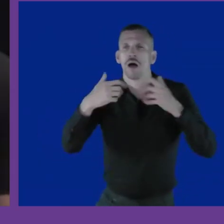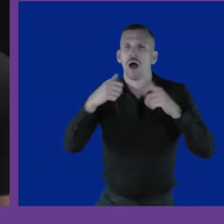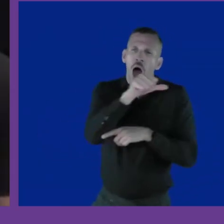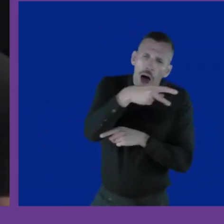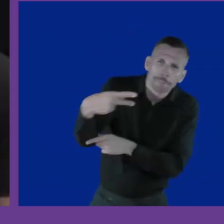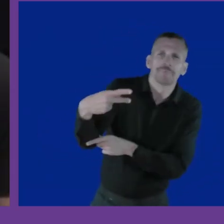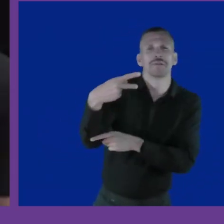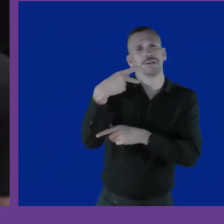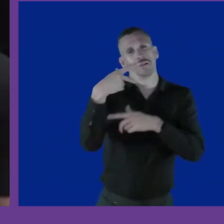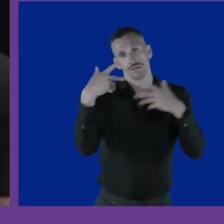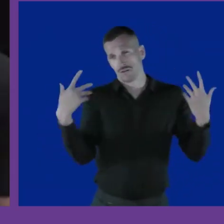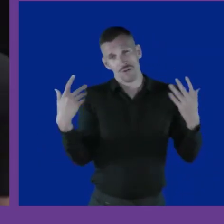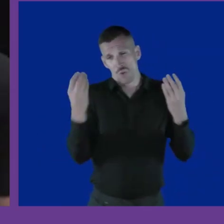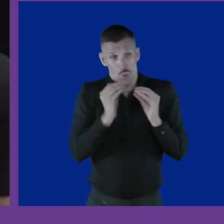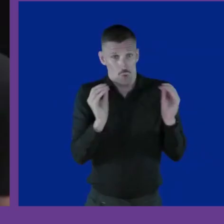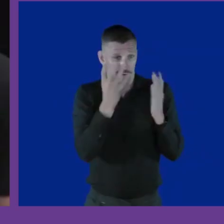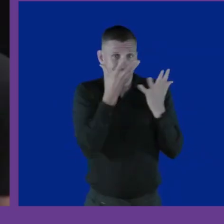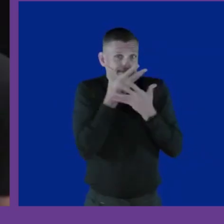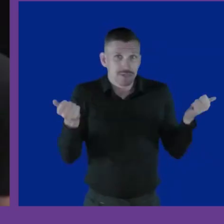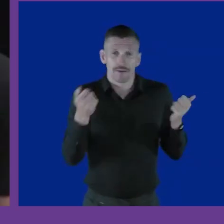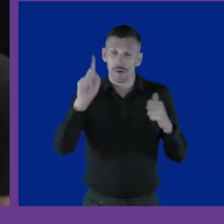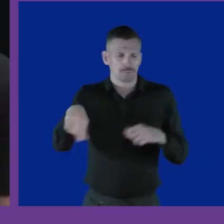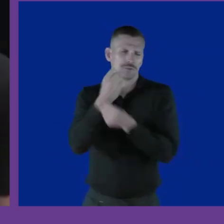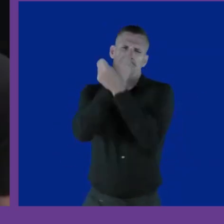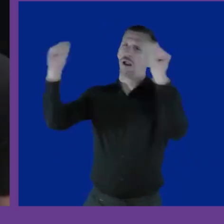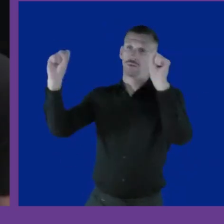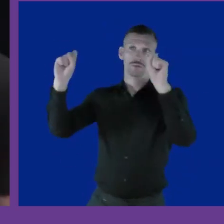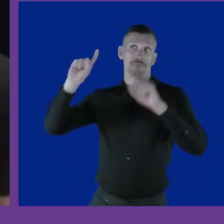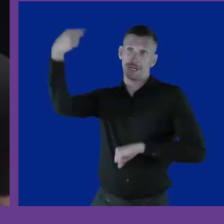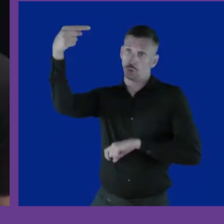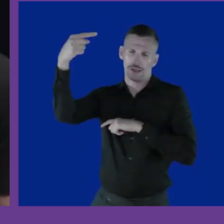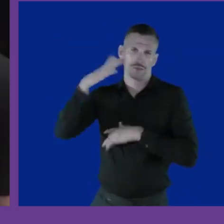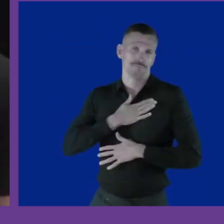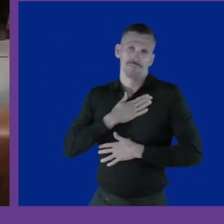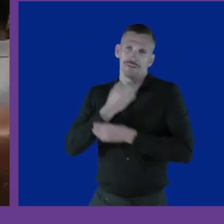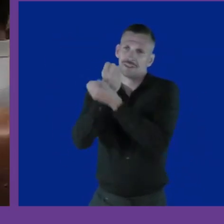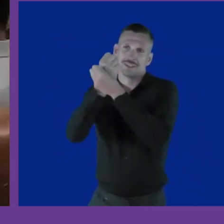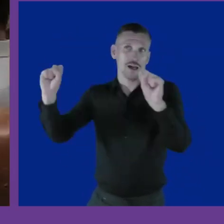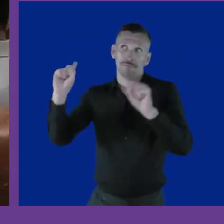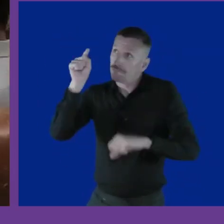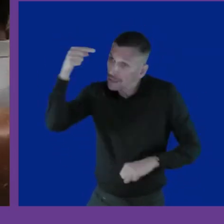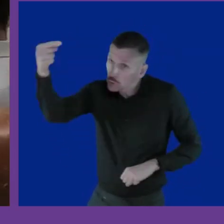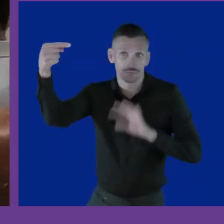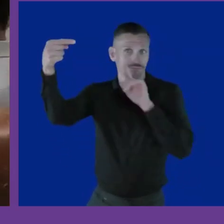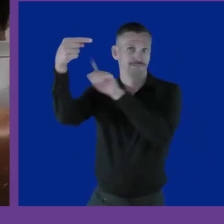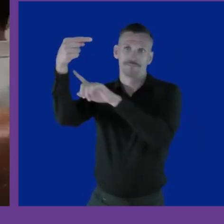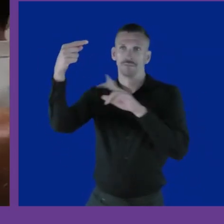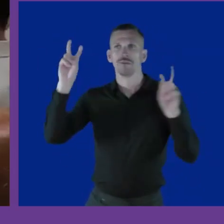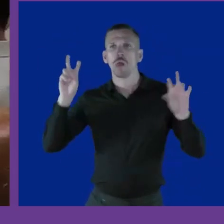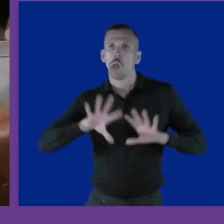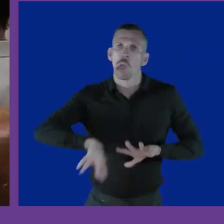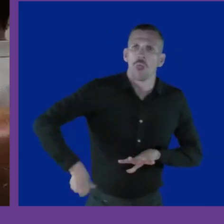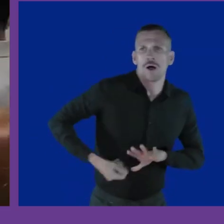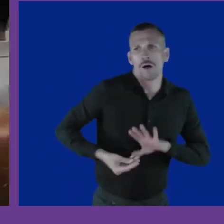details. So security is the core of our DNA, and we need to ensure that security is not compromised as a result of giving out this